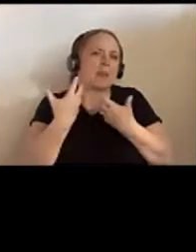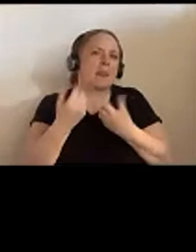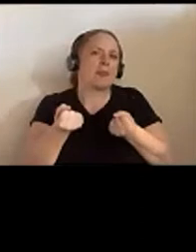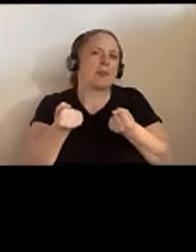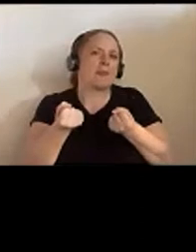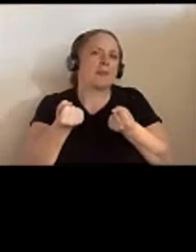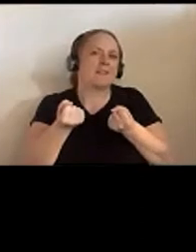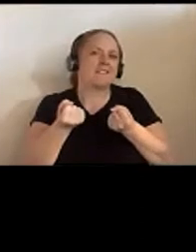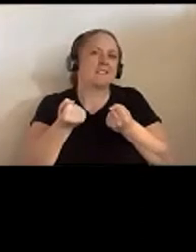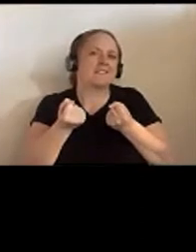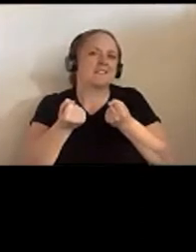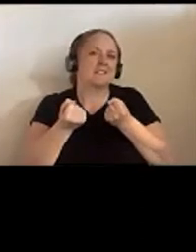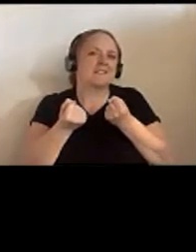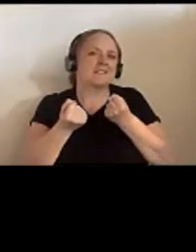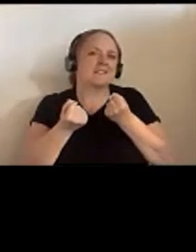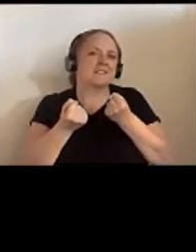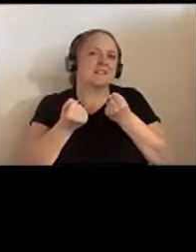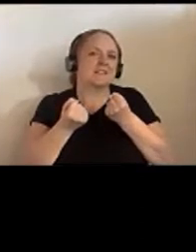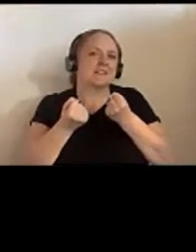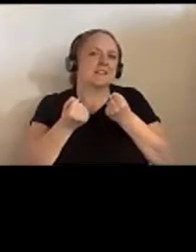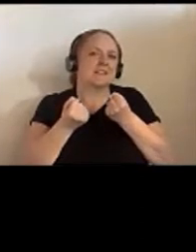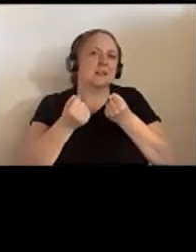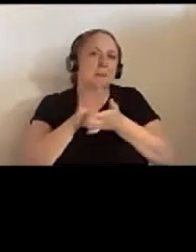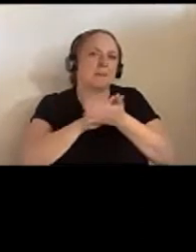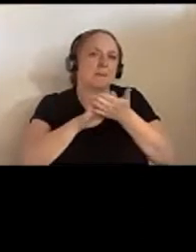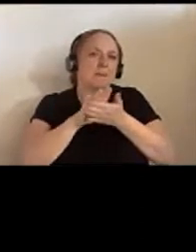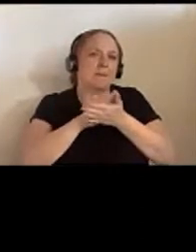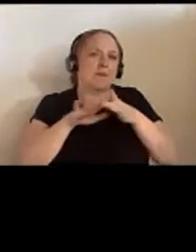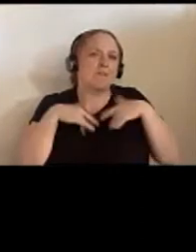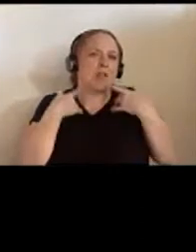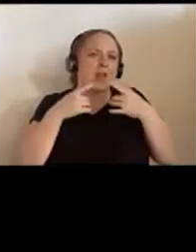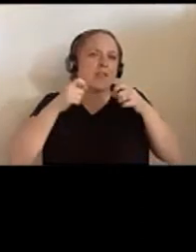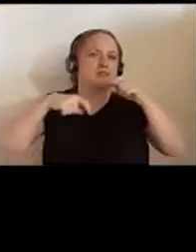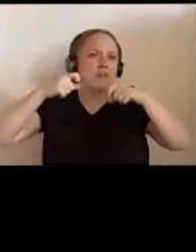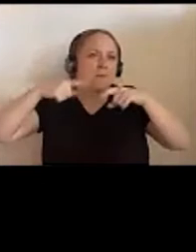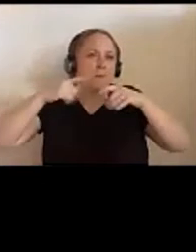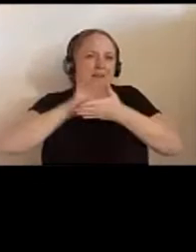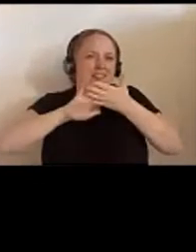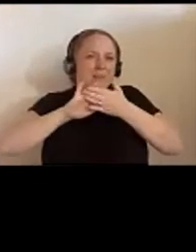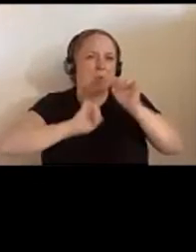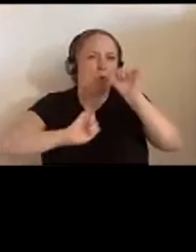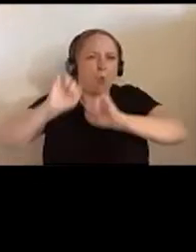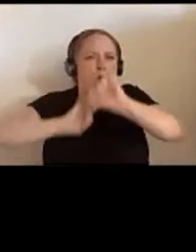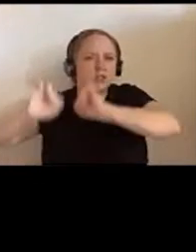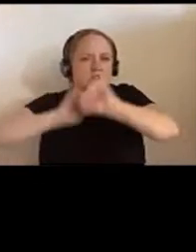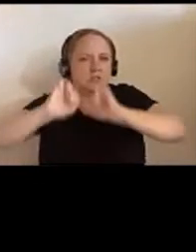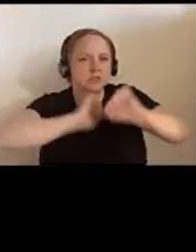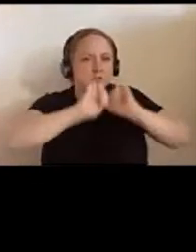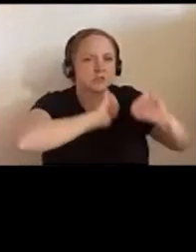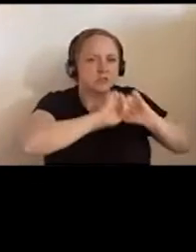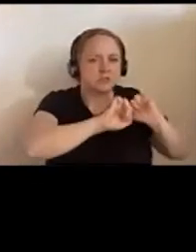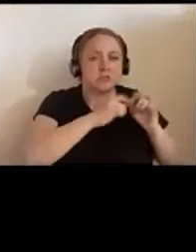and this sense that they've been washed. So this was just something that I wanted